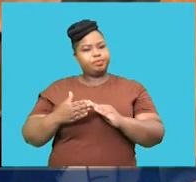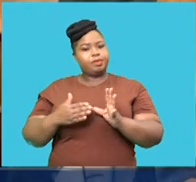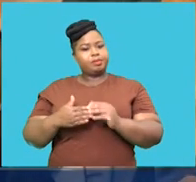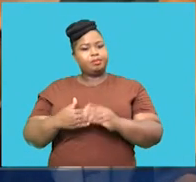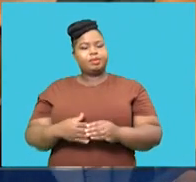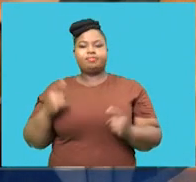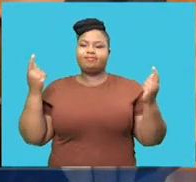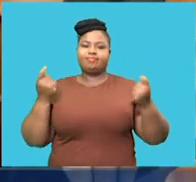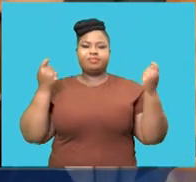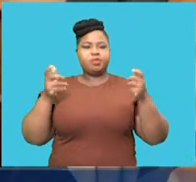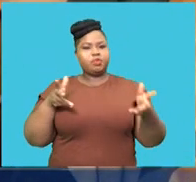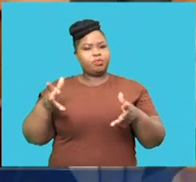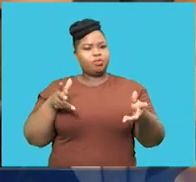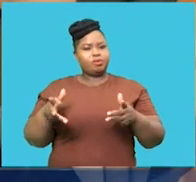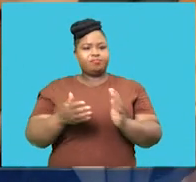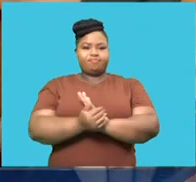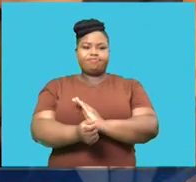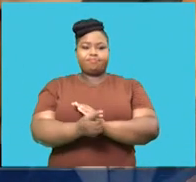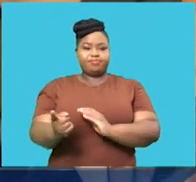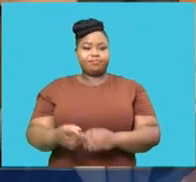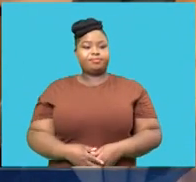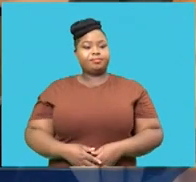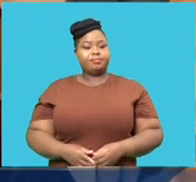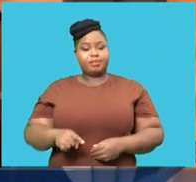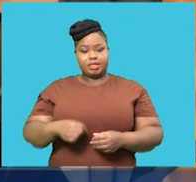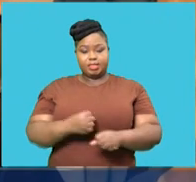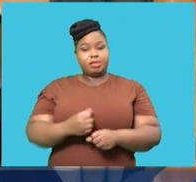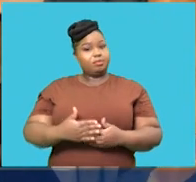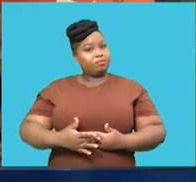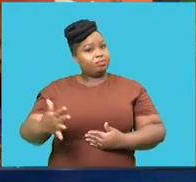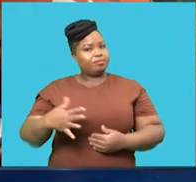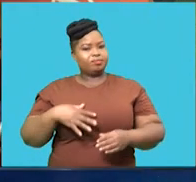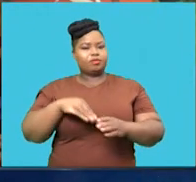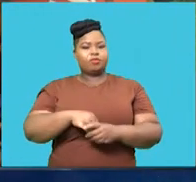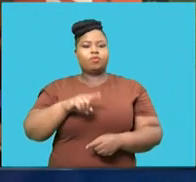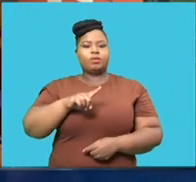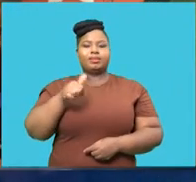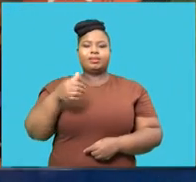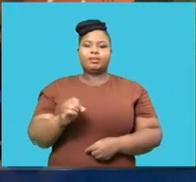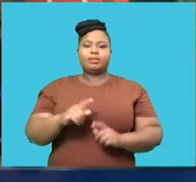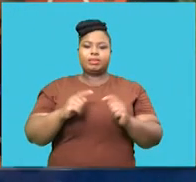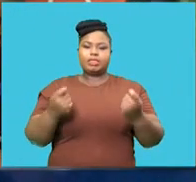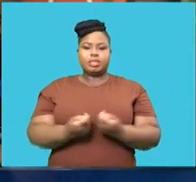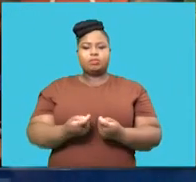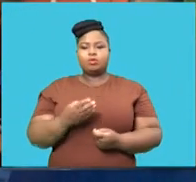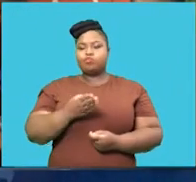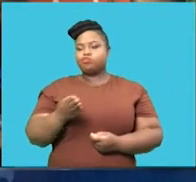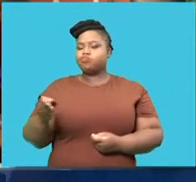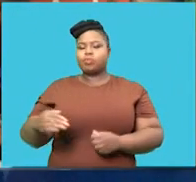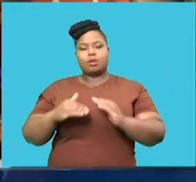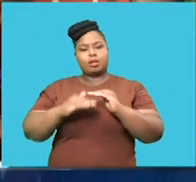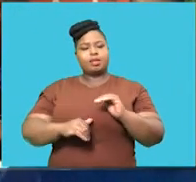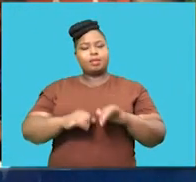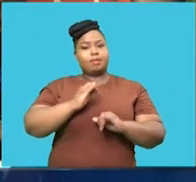in celebration of football and talent. The lineup for this year will involve 160 teams each across under 11,